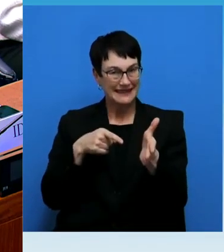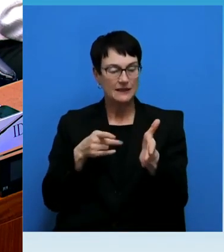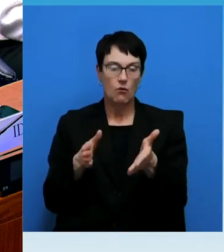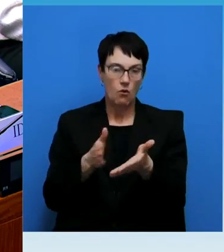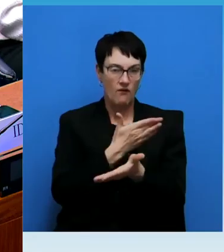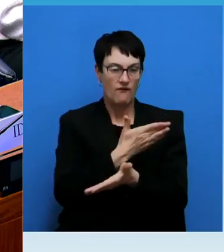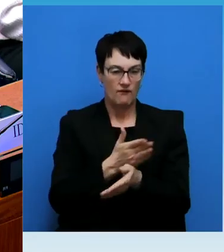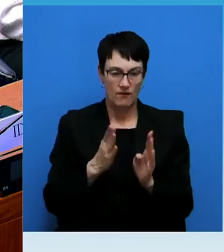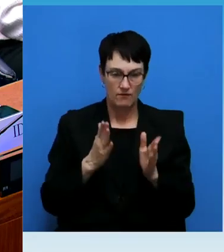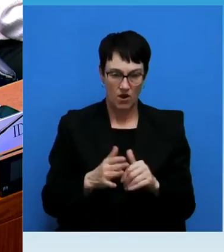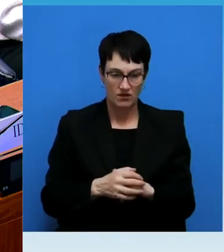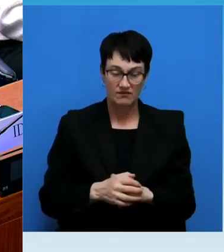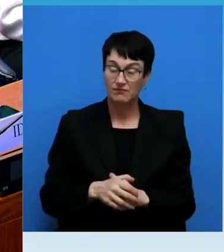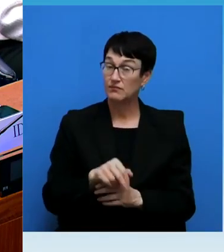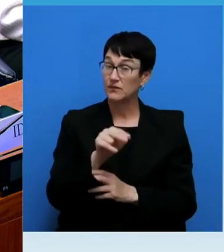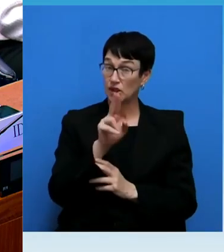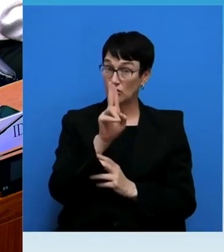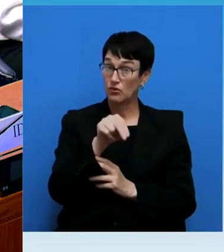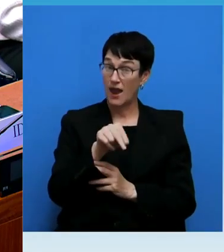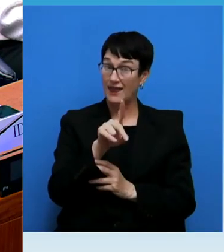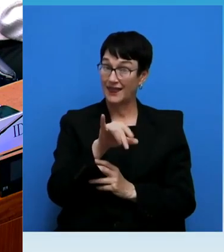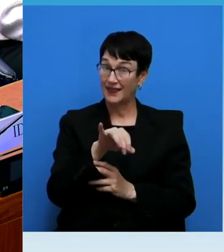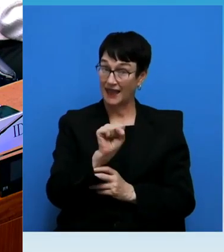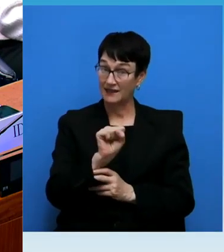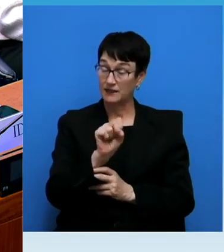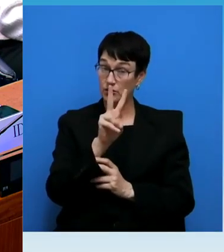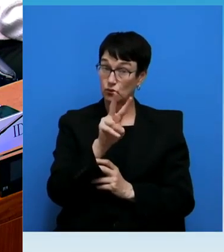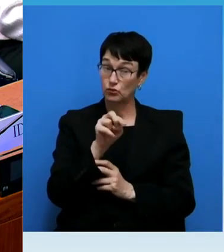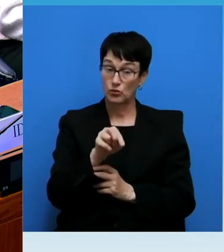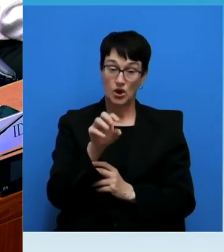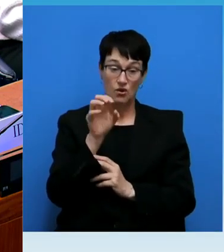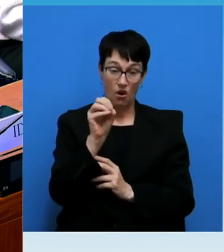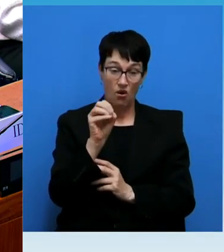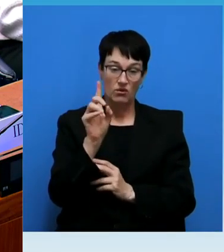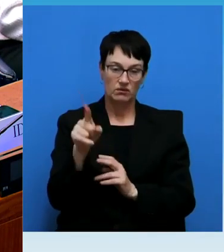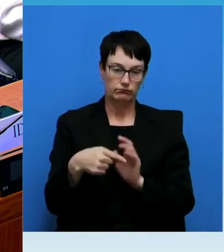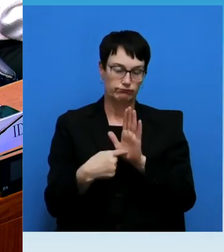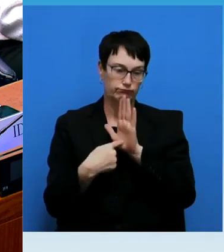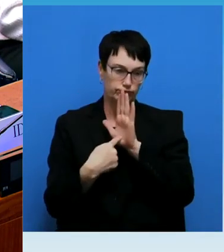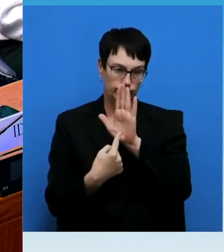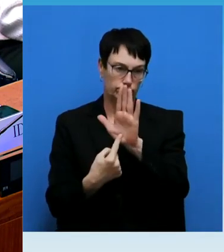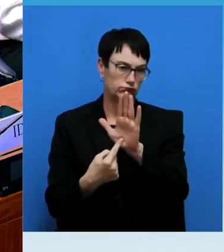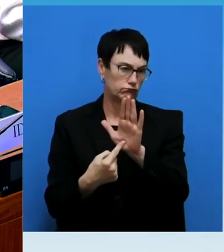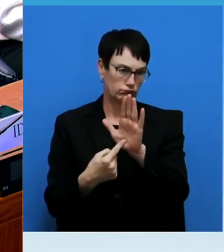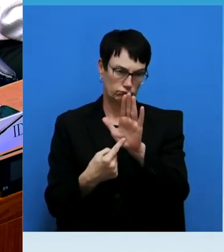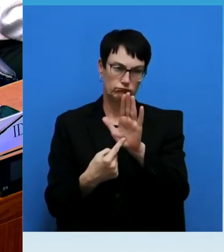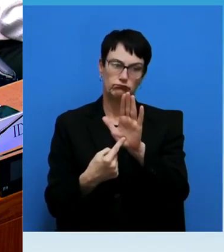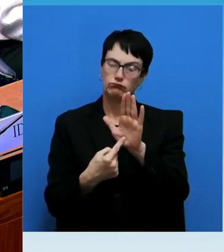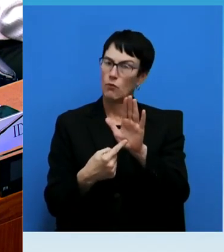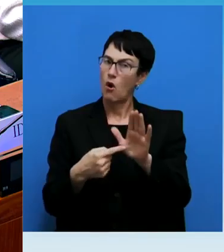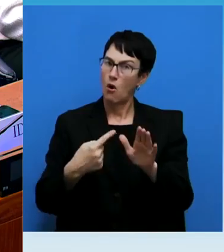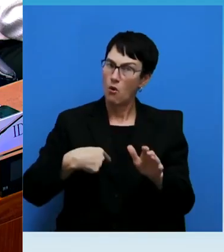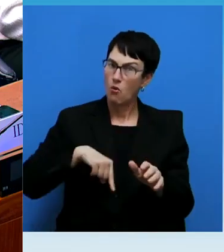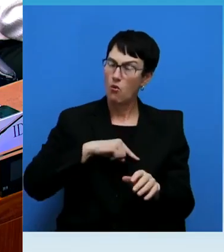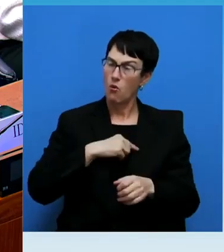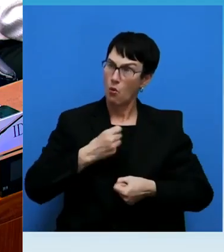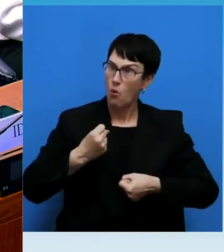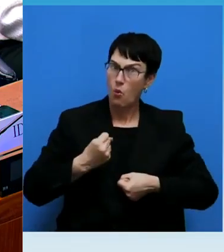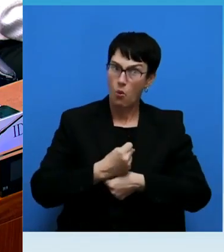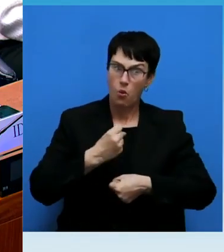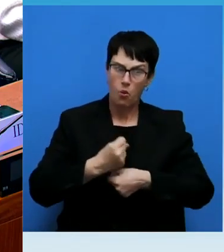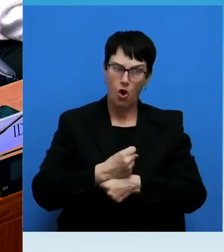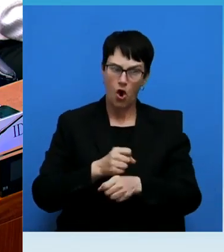sustainable results centered on dignity, equality, and inclusion. This strategy allows